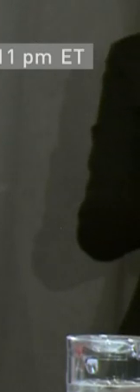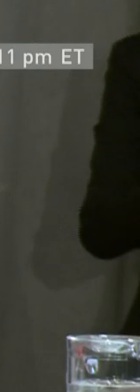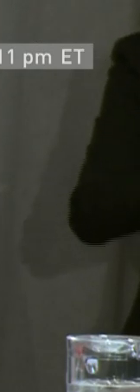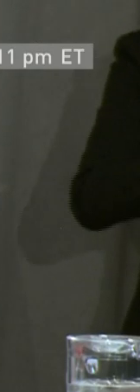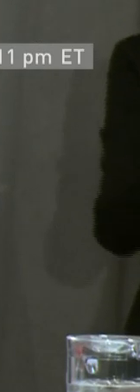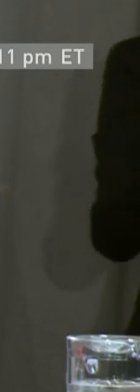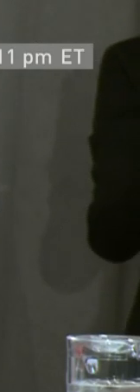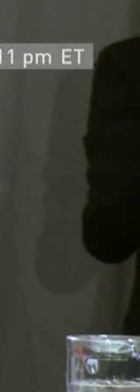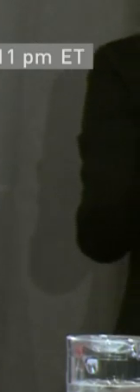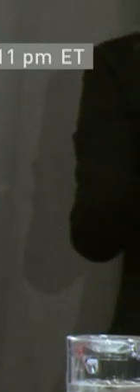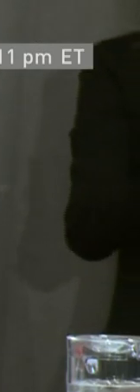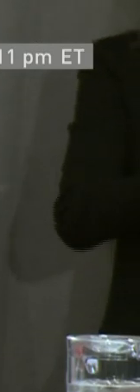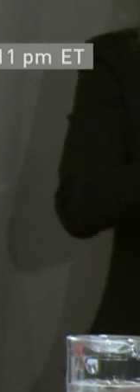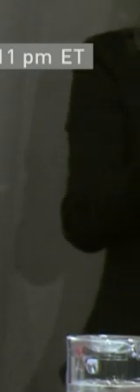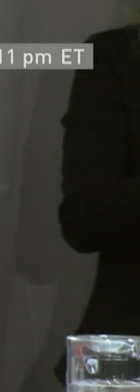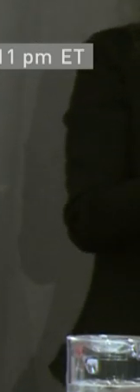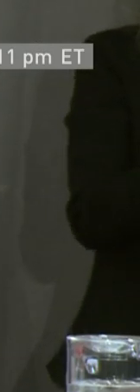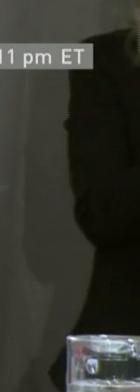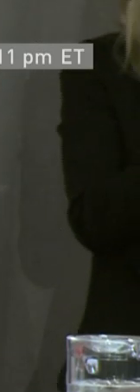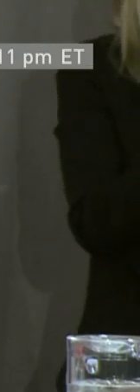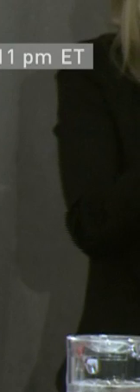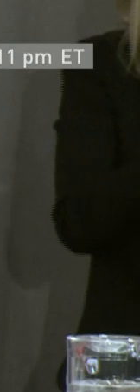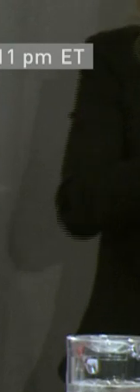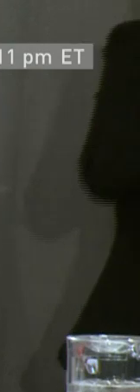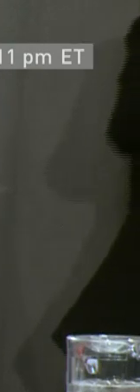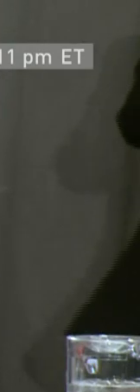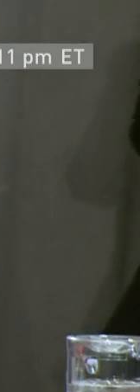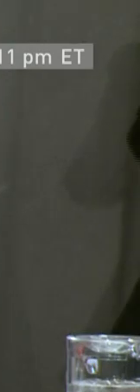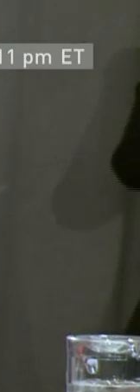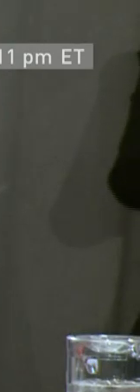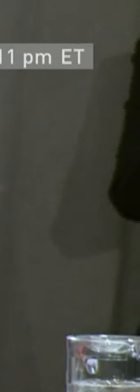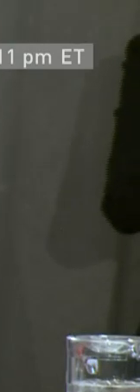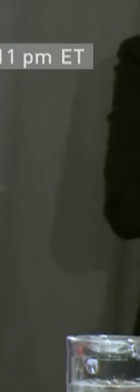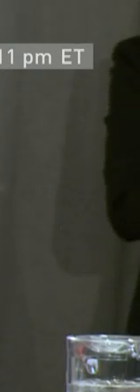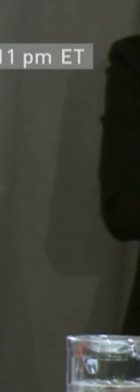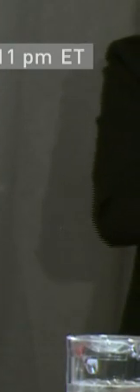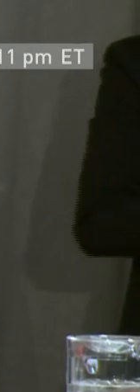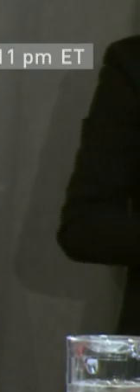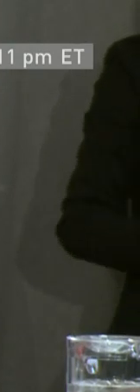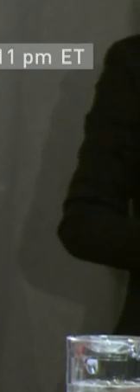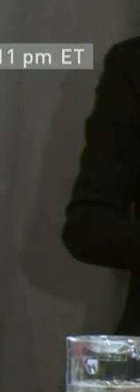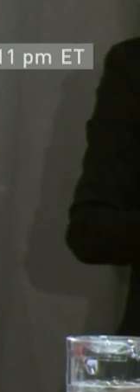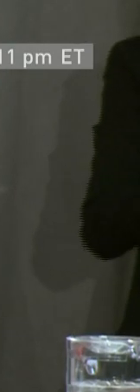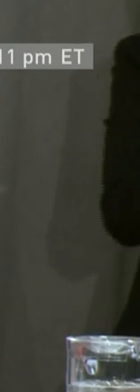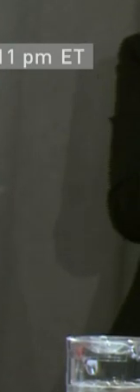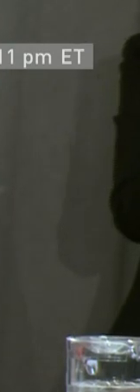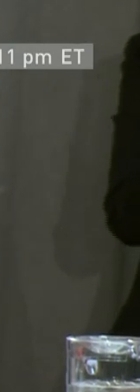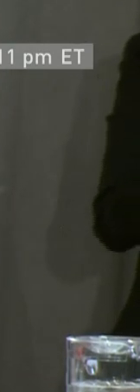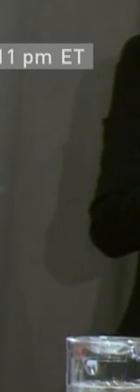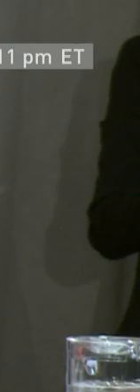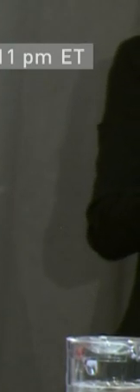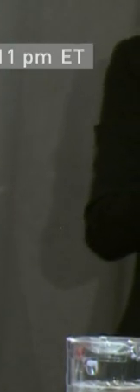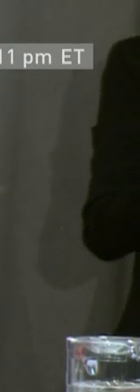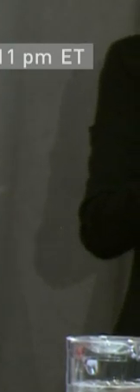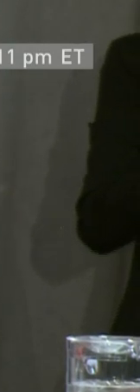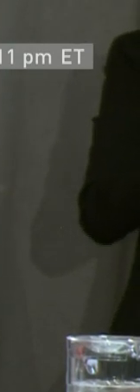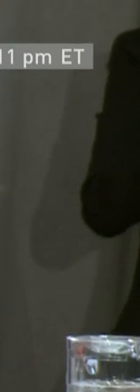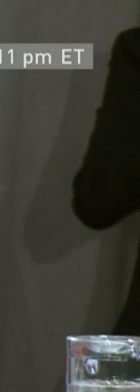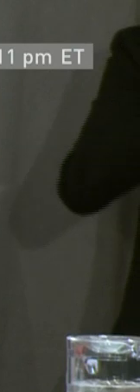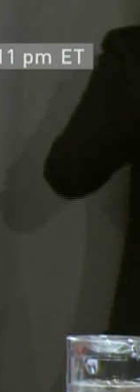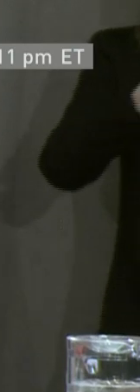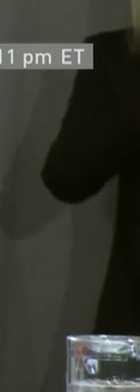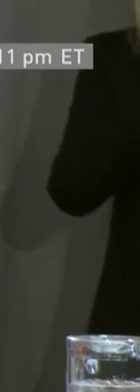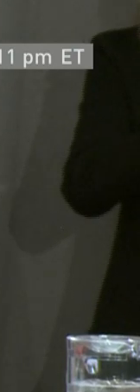get big bid-ask spreads and the market kind of freezes up. So by doing switches and buybacks, the bank can